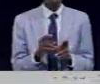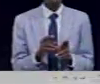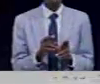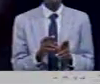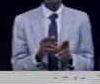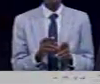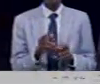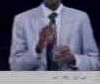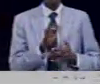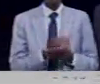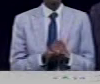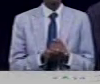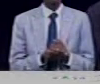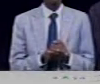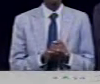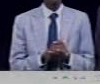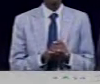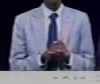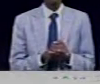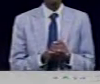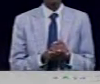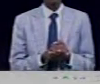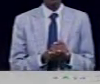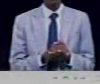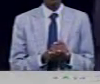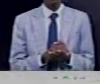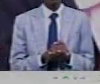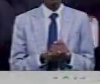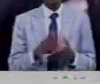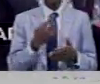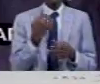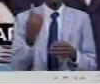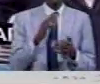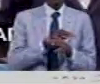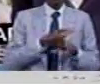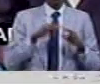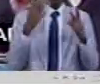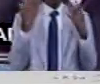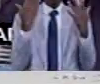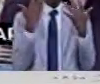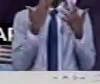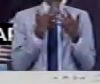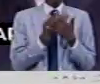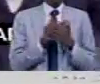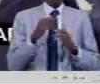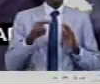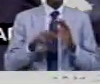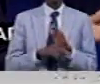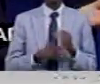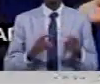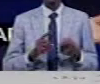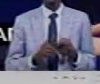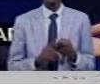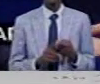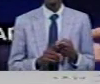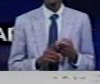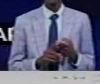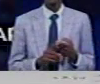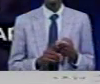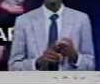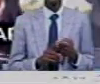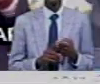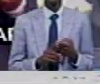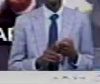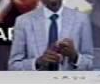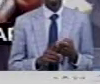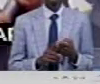your stardom, it's time you radiate into your freedom. Stars bring light to the dark, and that's what makes a significant mark. The